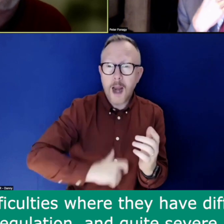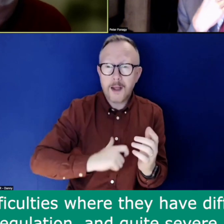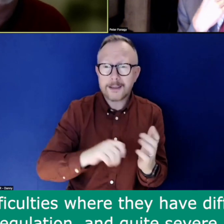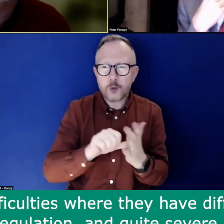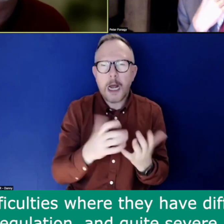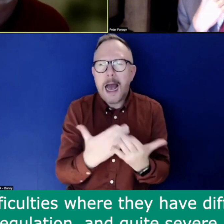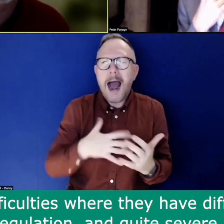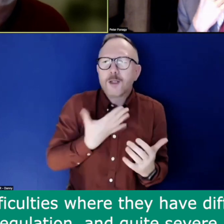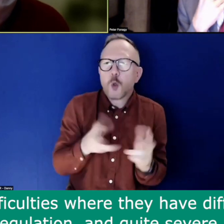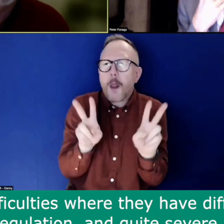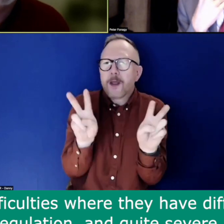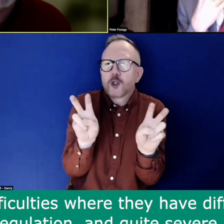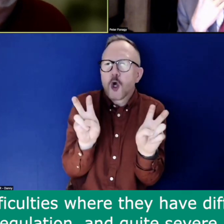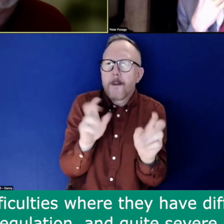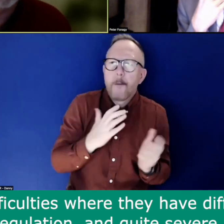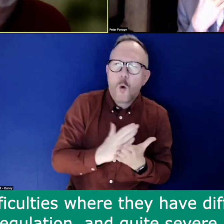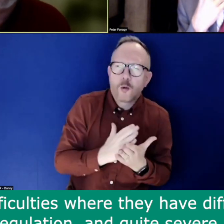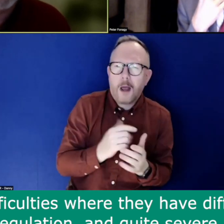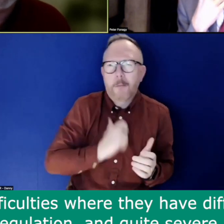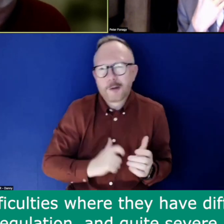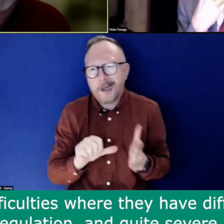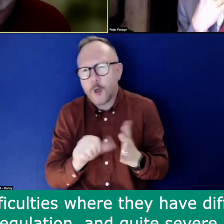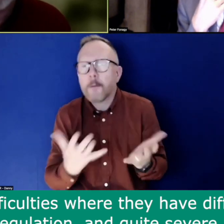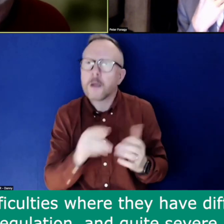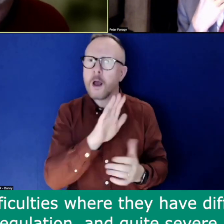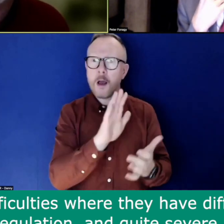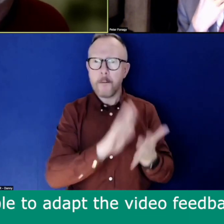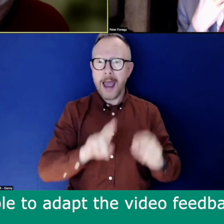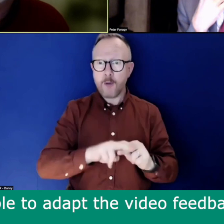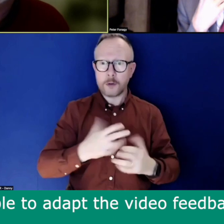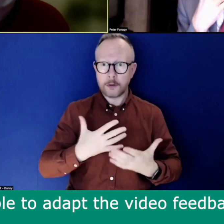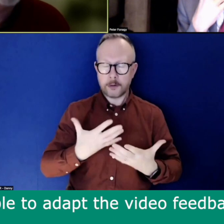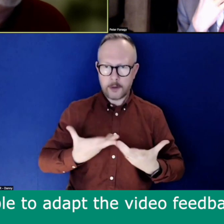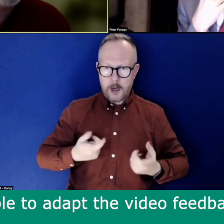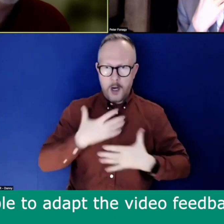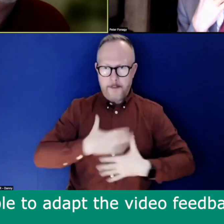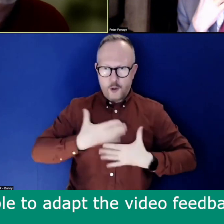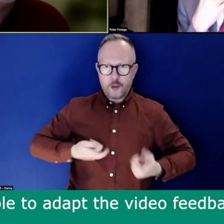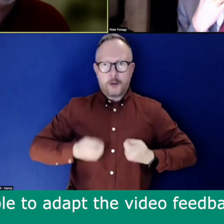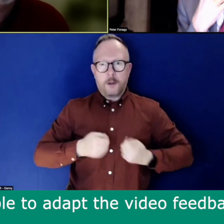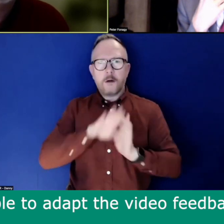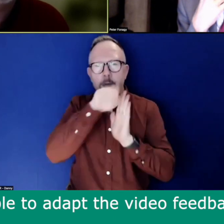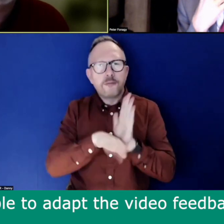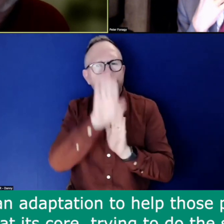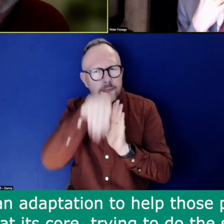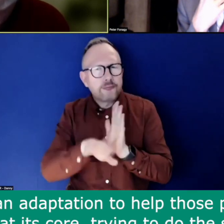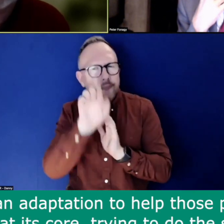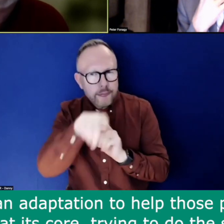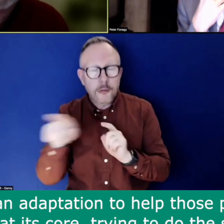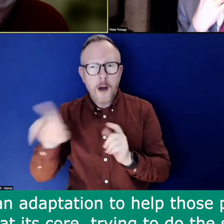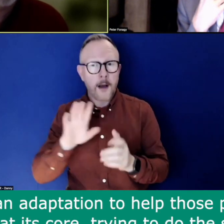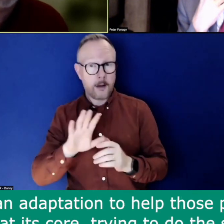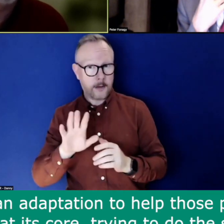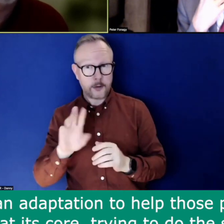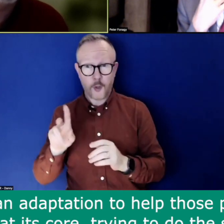those kind of difficulties where they have difficulties in emotional regulation that are quite severe. And she's been able to adapt the video feedback interventions, and it has needed